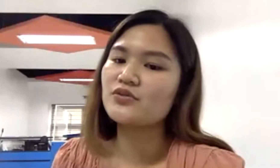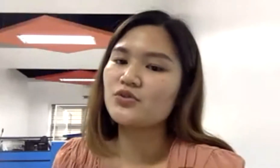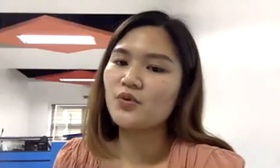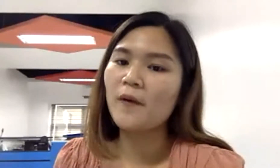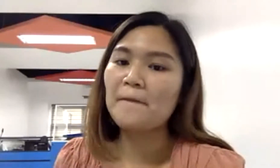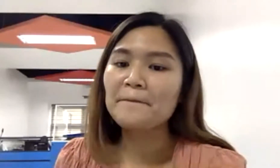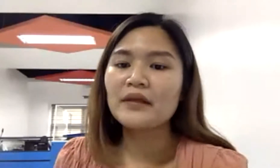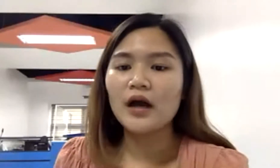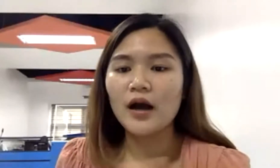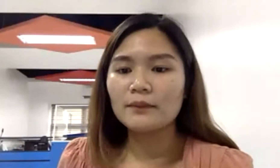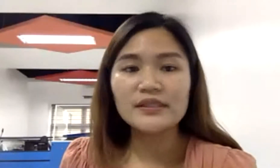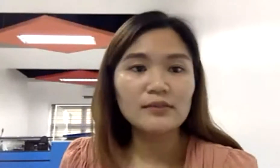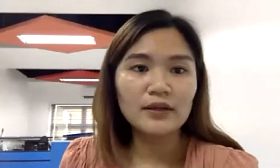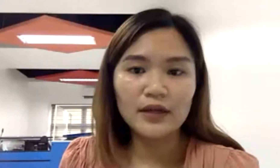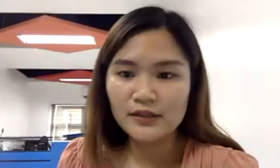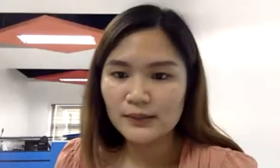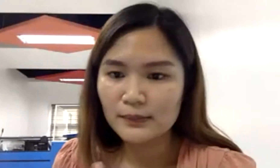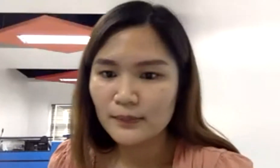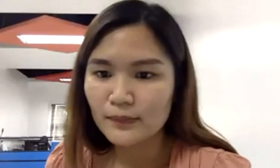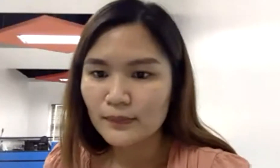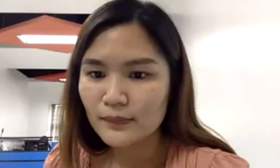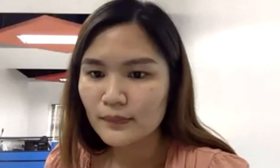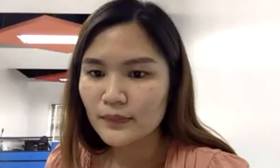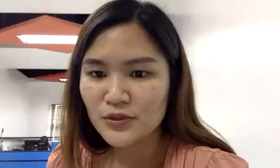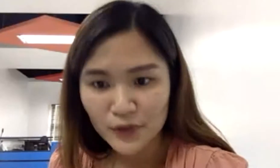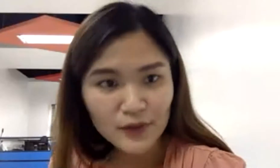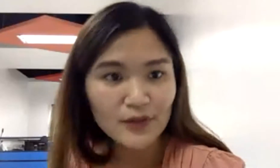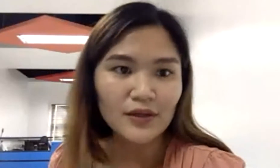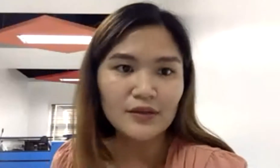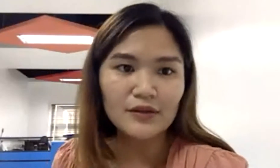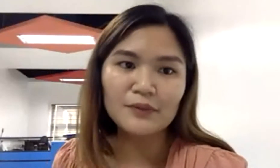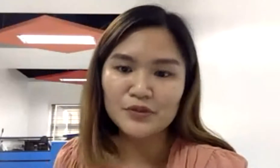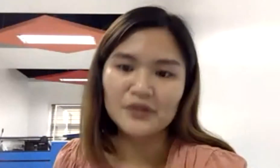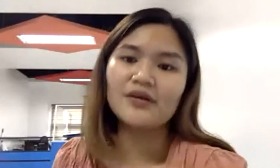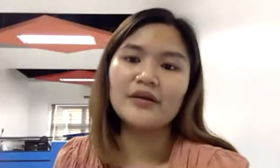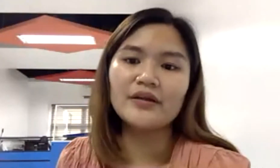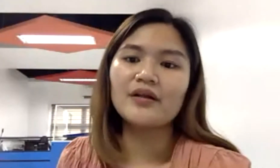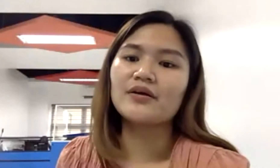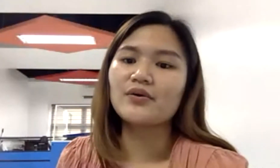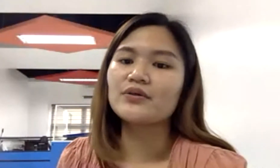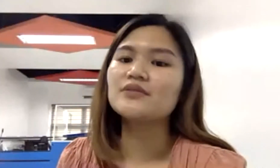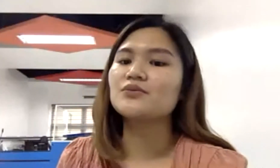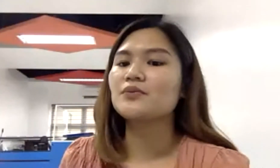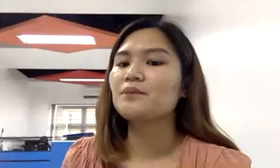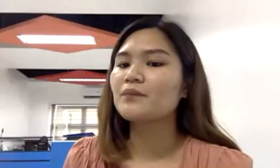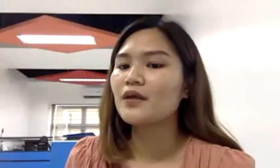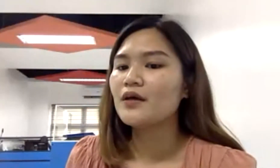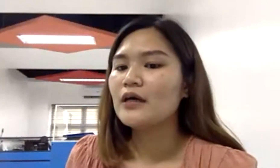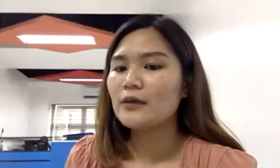Yun. So, please email us, Sir Ian Alarcos.